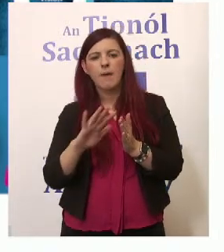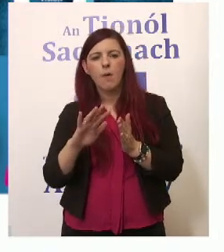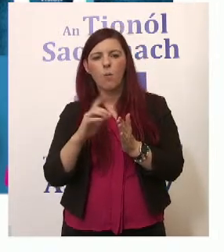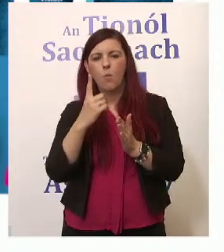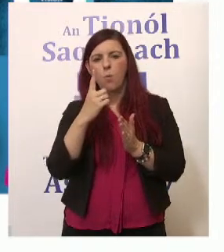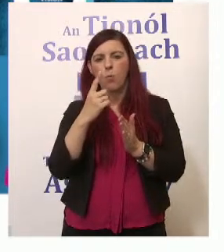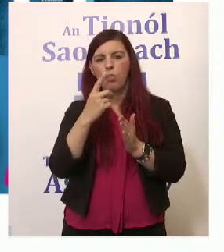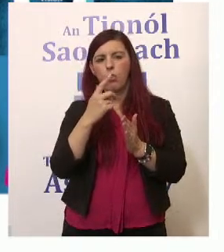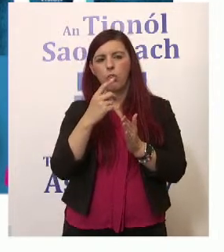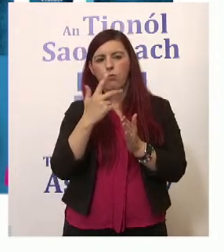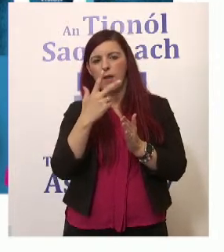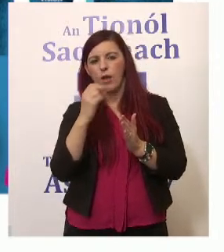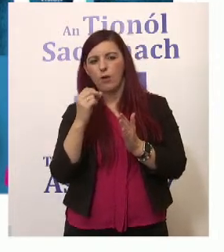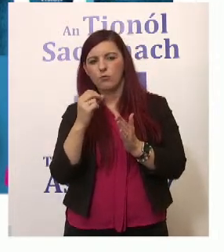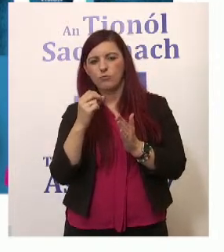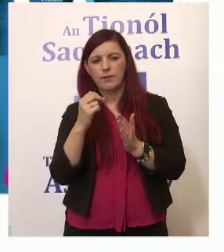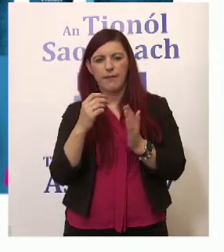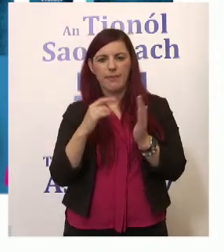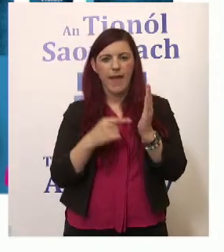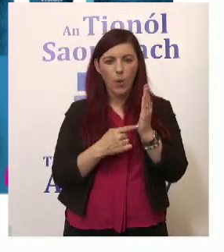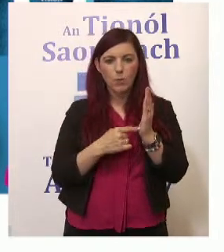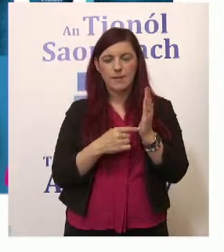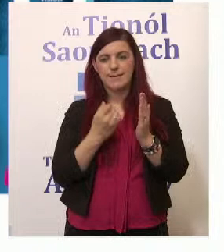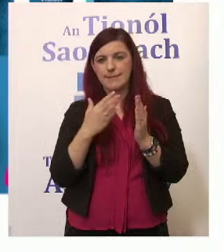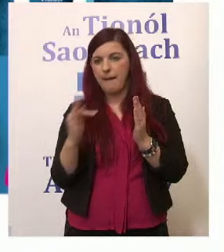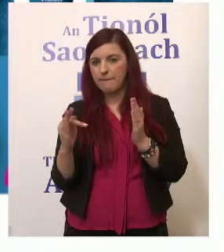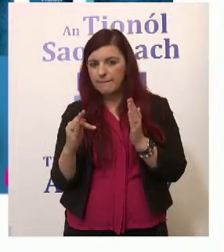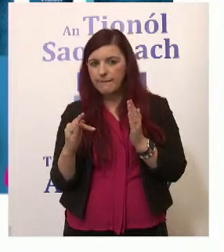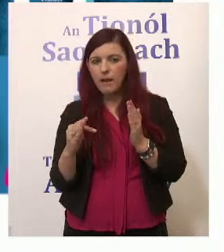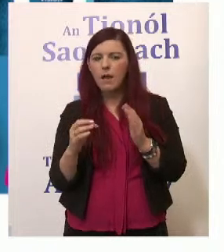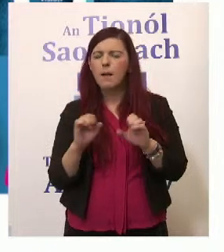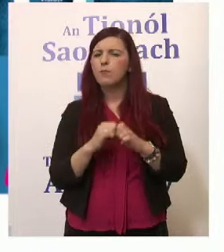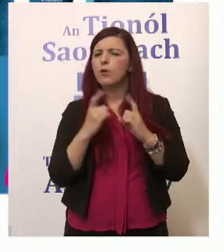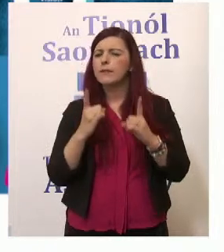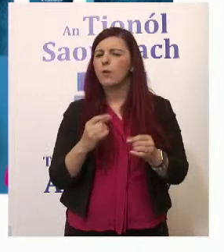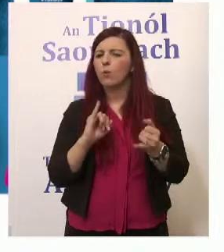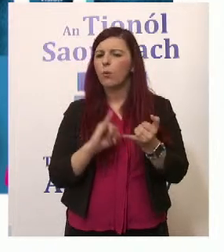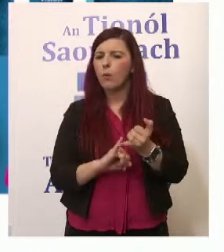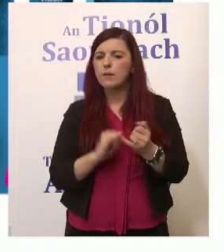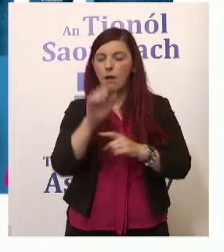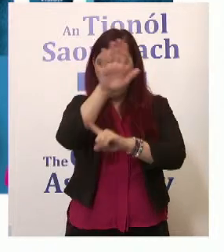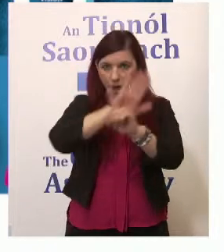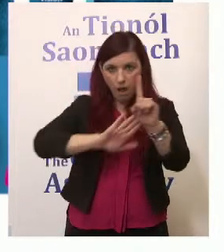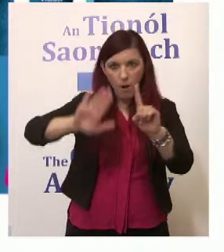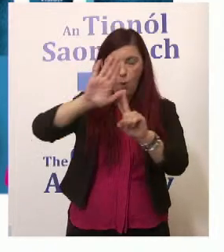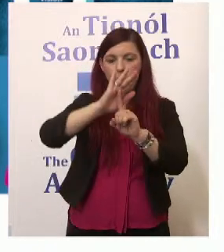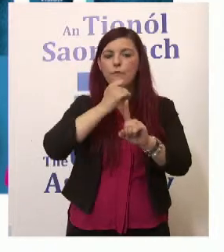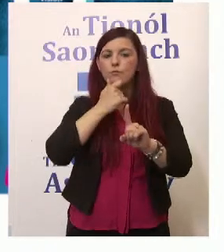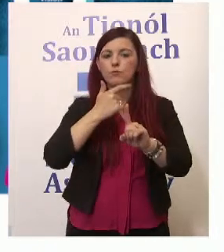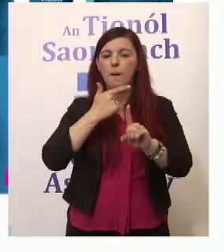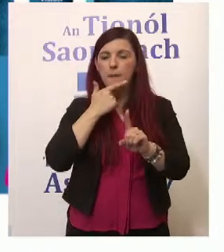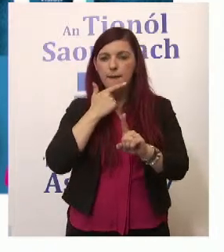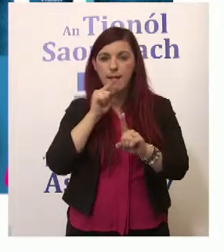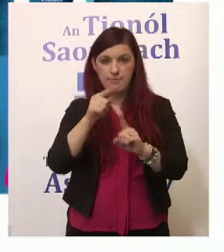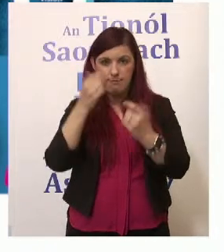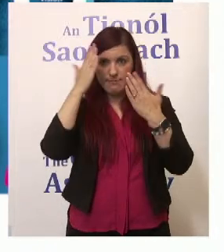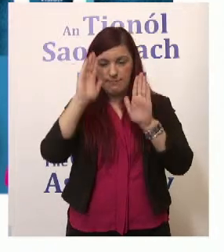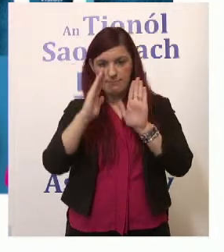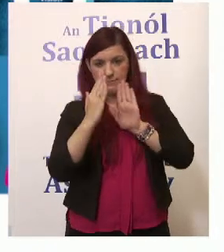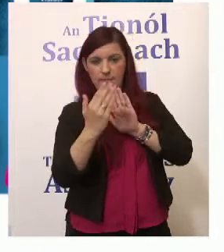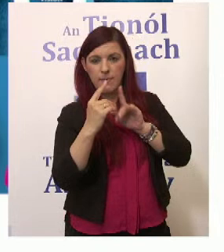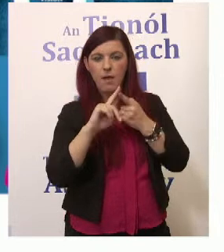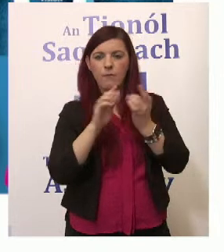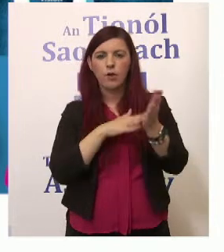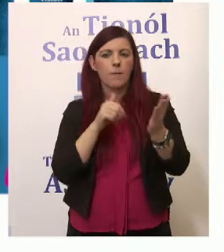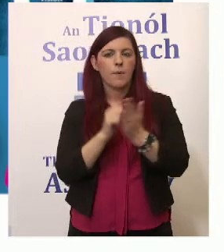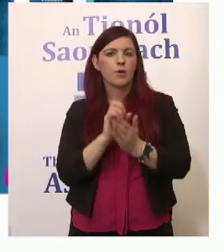staff. And the breakdown of that membership is across the county of Dublin, pretty much reflecting the breakdown of